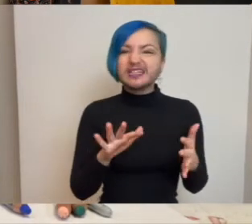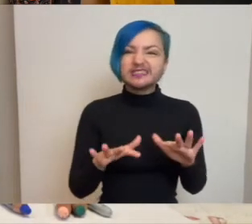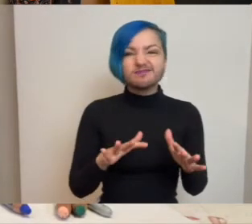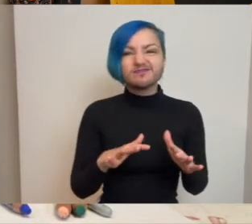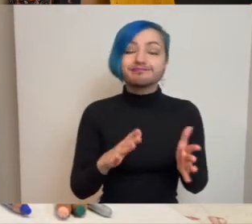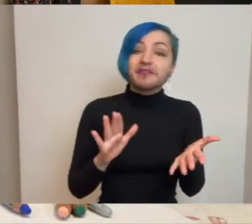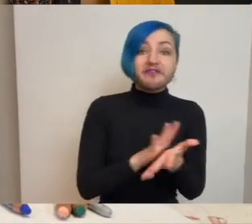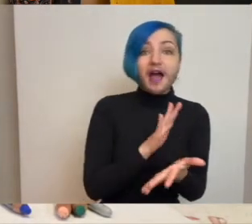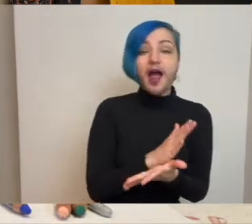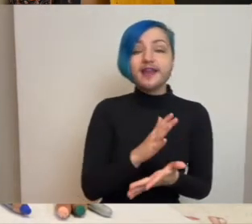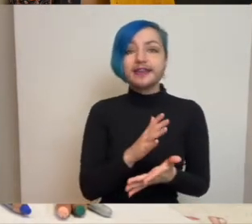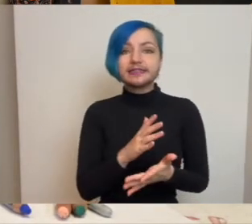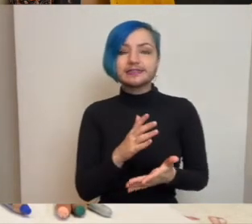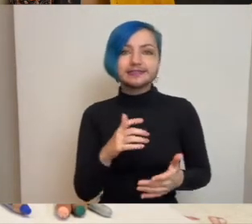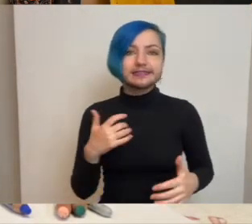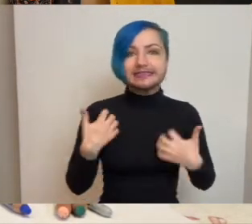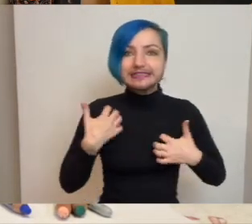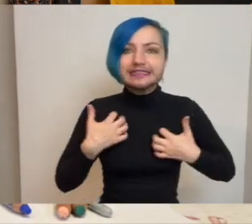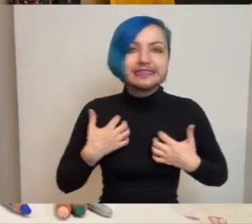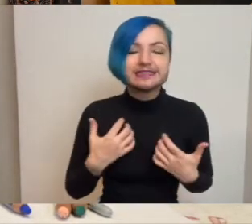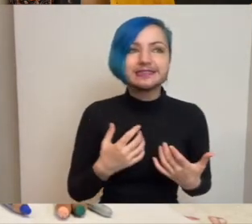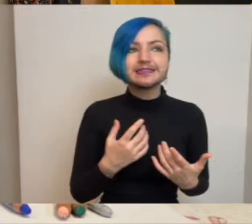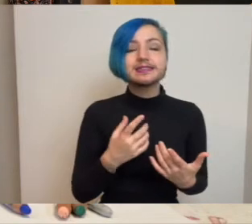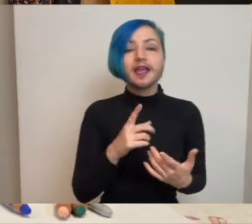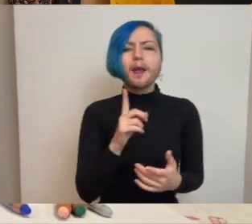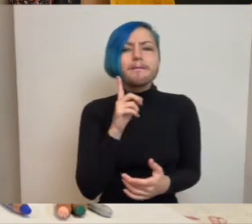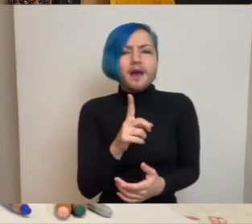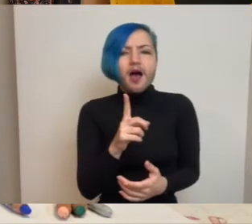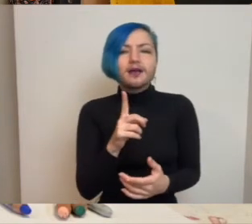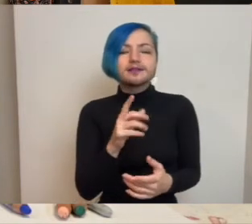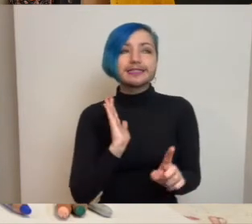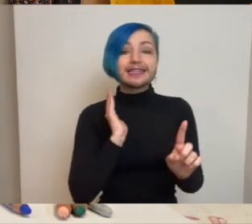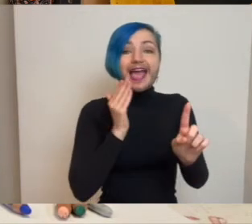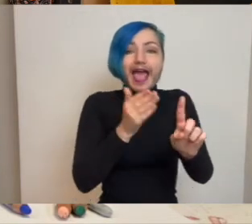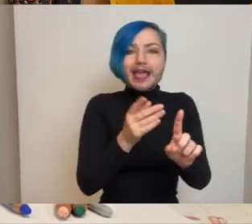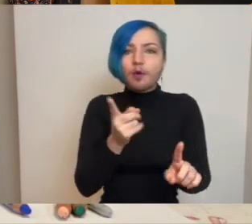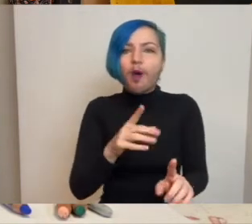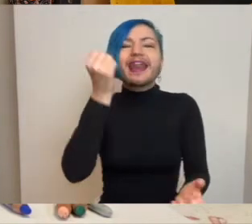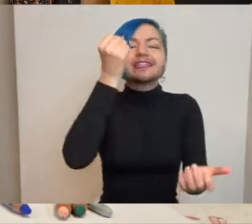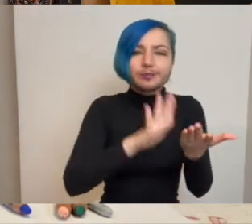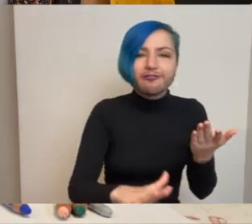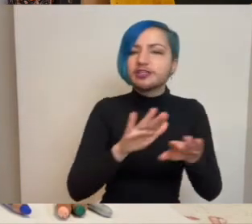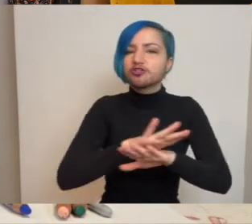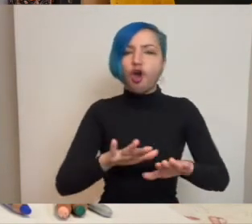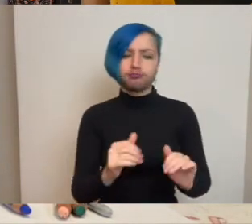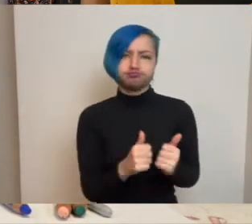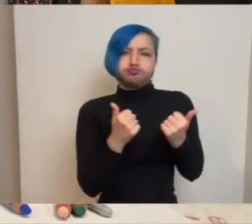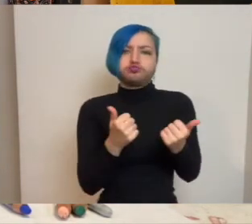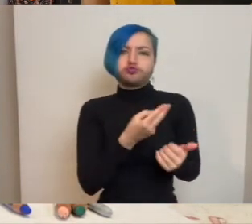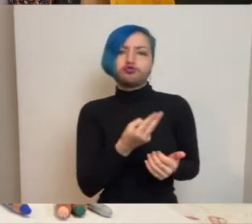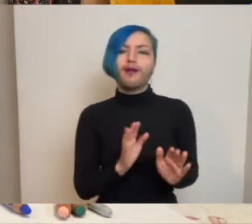It's fun and it's lively. And like I said, it's about the experience rather than what it ends on. But I might show